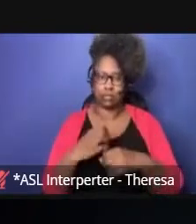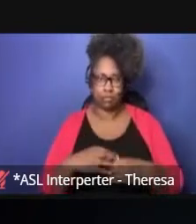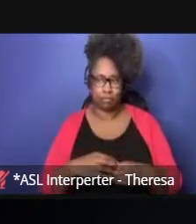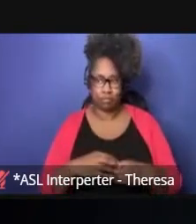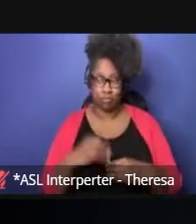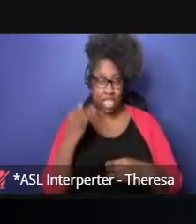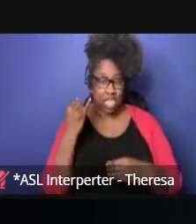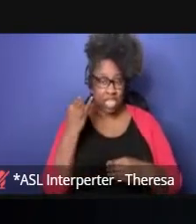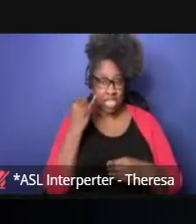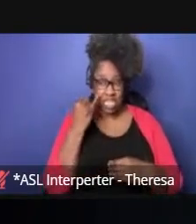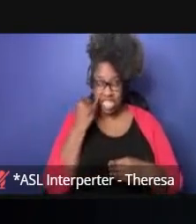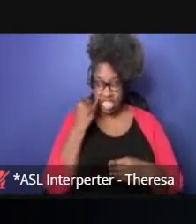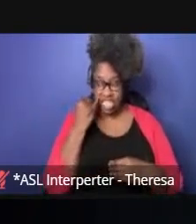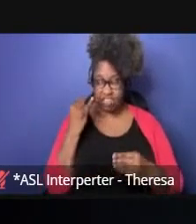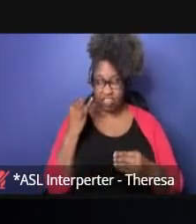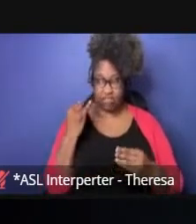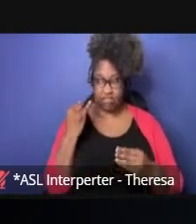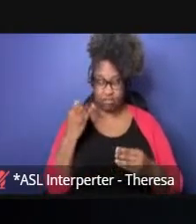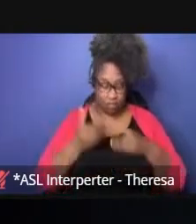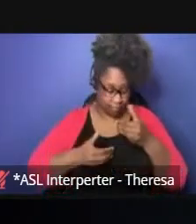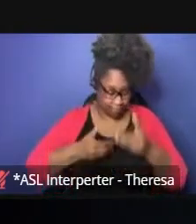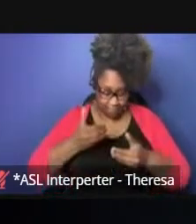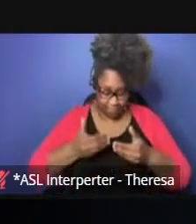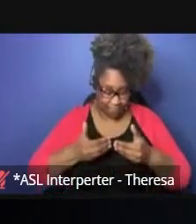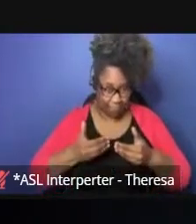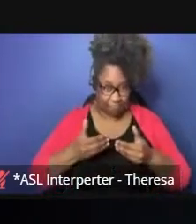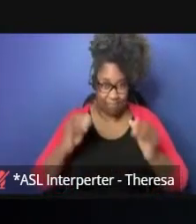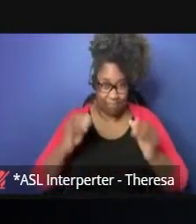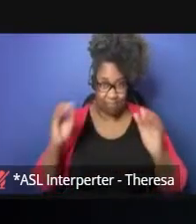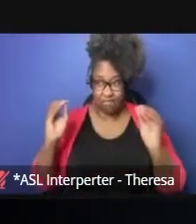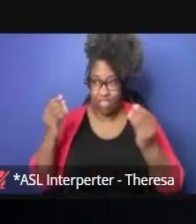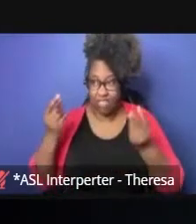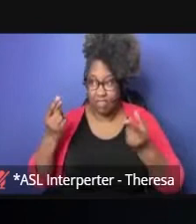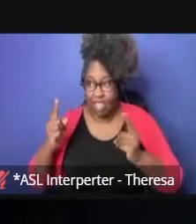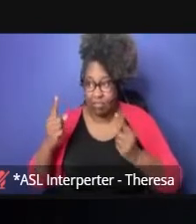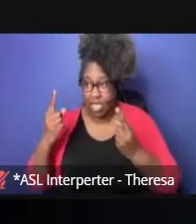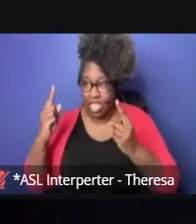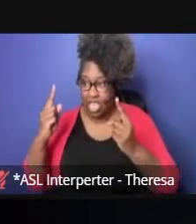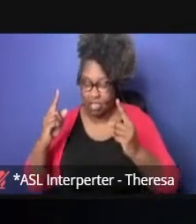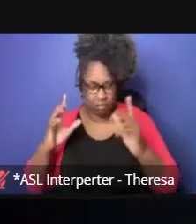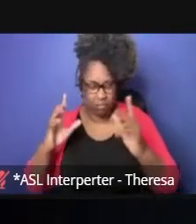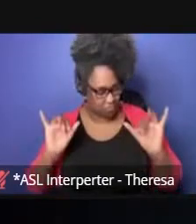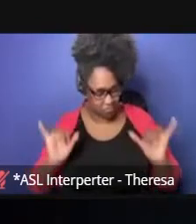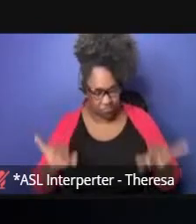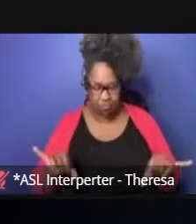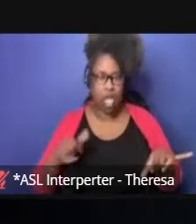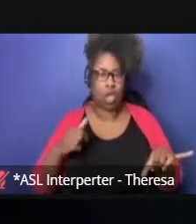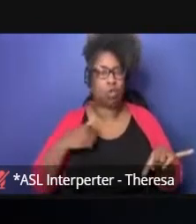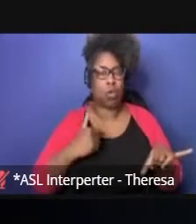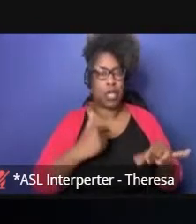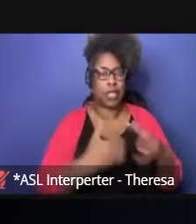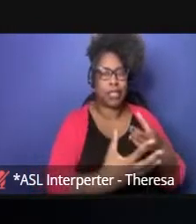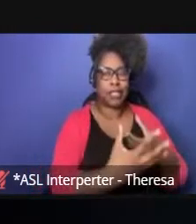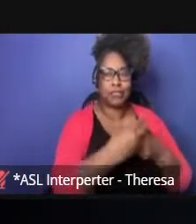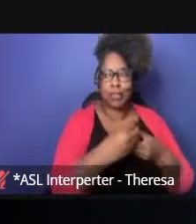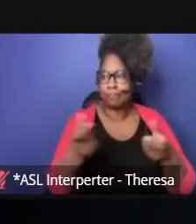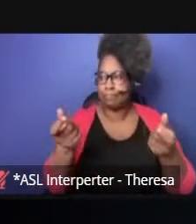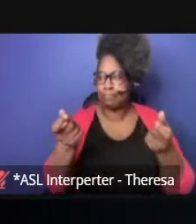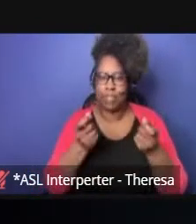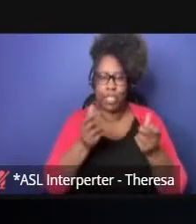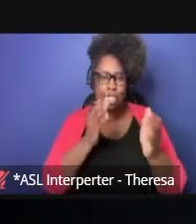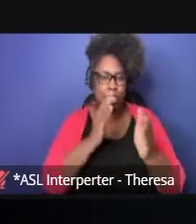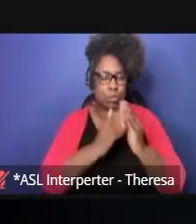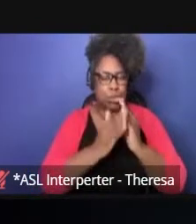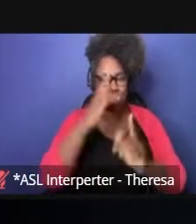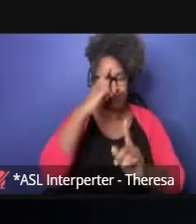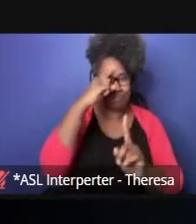out of any of this, just the fact that we engaged our community in a positive way is very, to me,